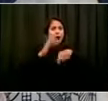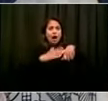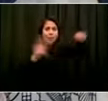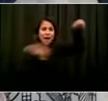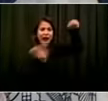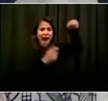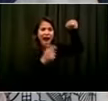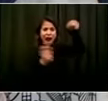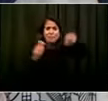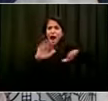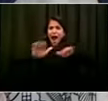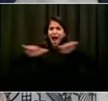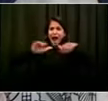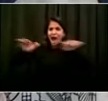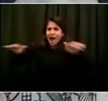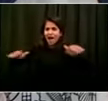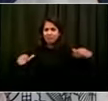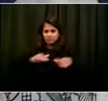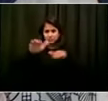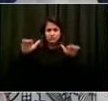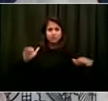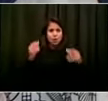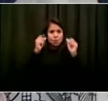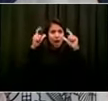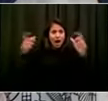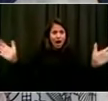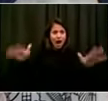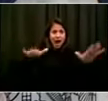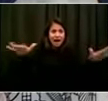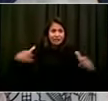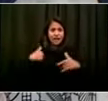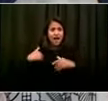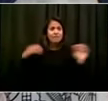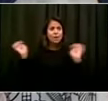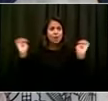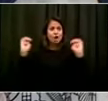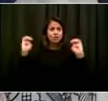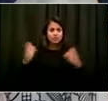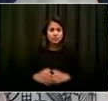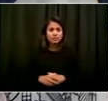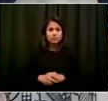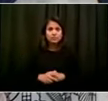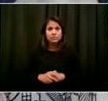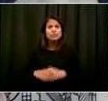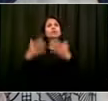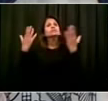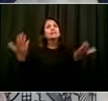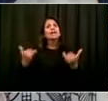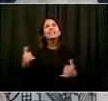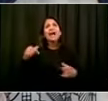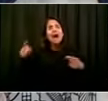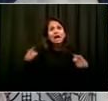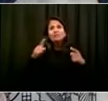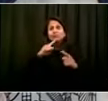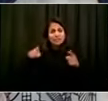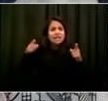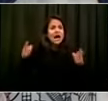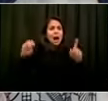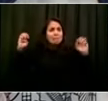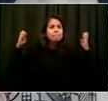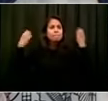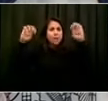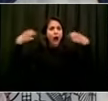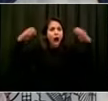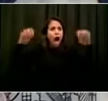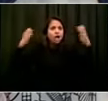ongoing to keep working this through. But it was an urgent reality where it was imperative to get the word out as quickly as possible. Go